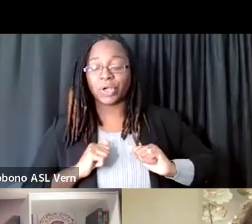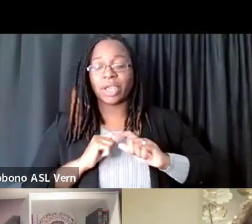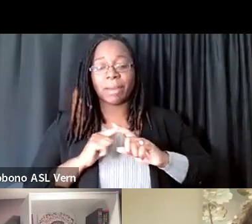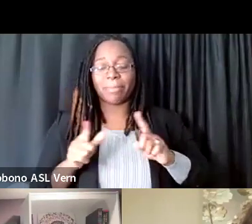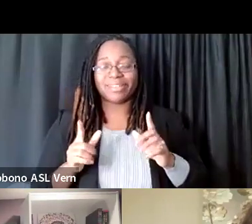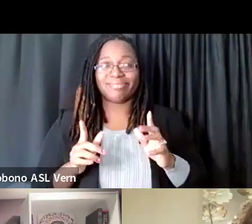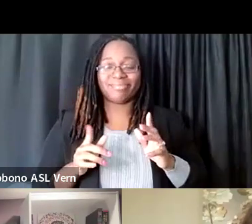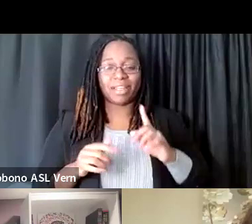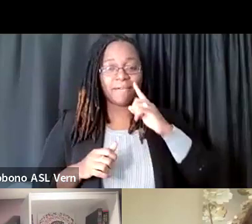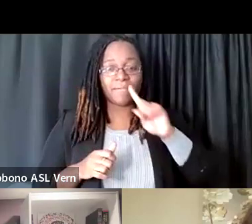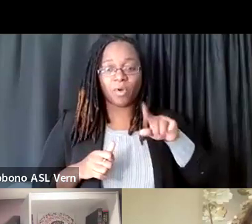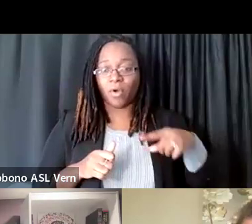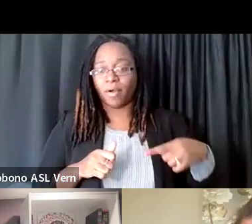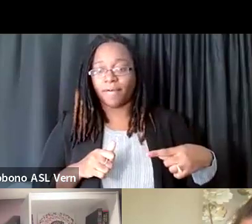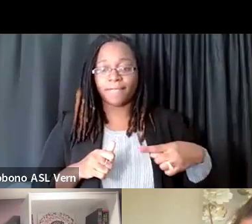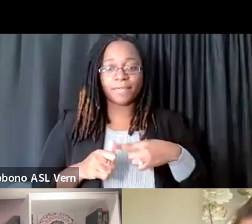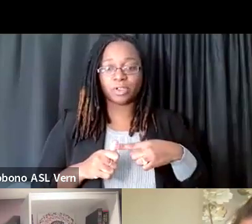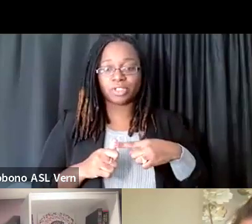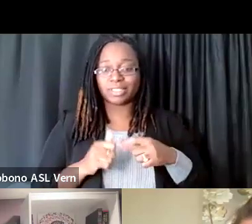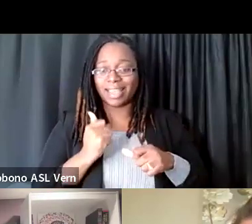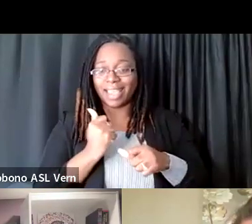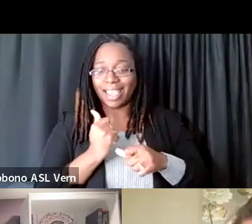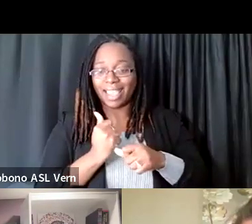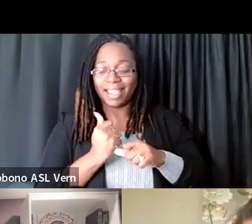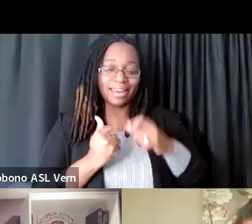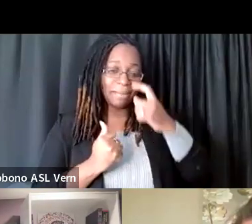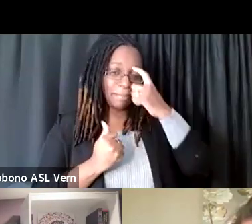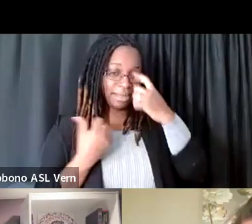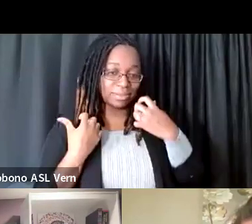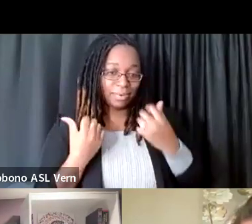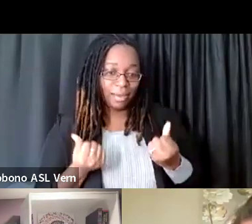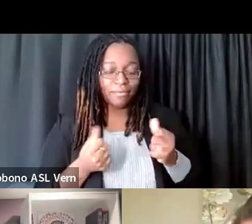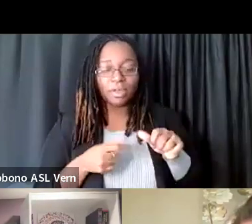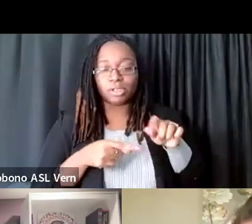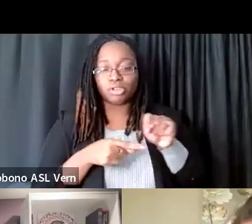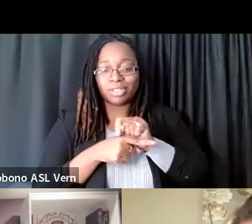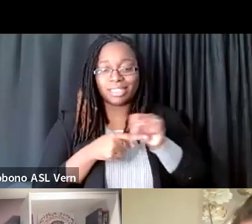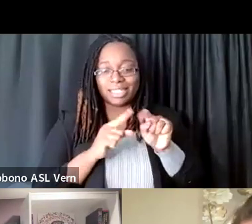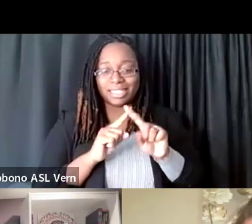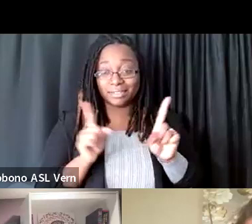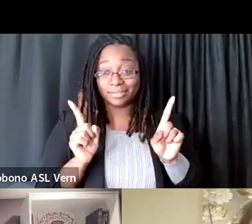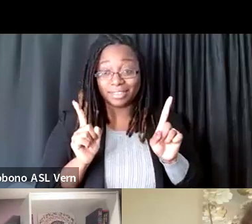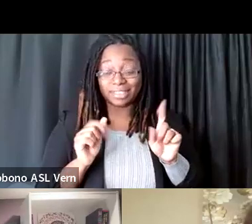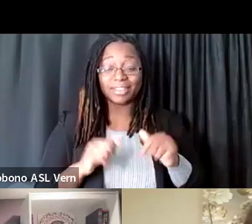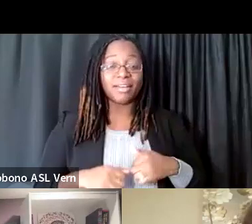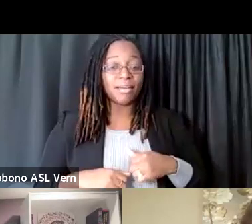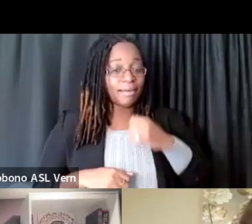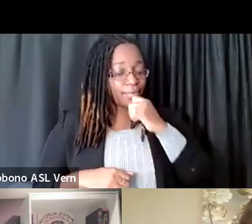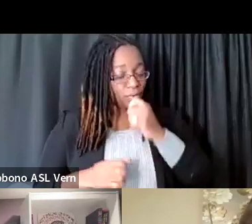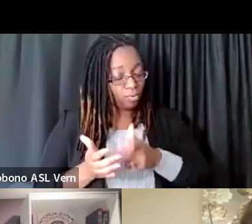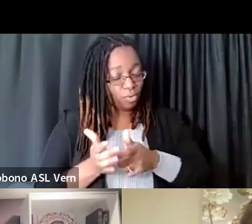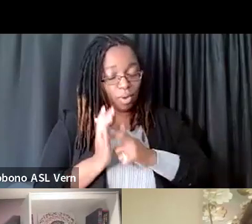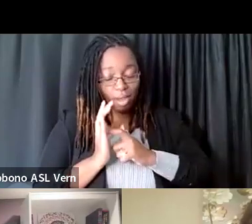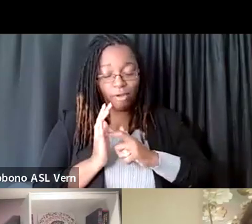with first aid mental health, that's not what we're trained to do, right? And so I don't require, and